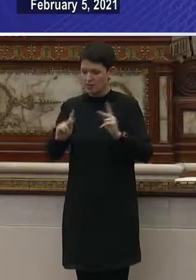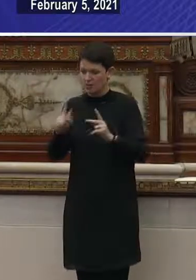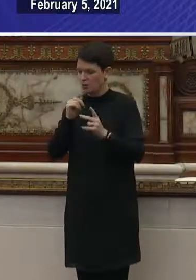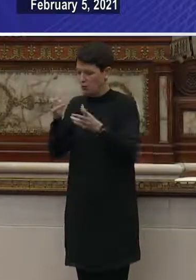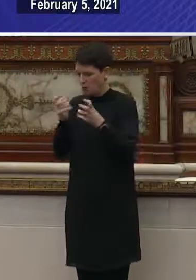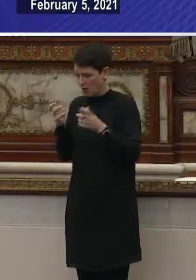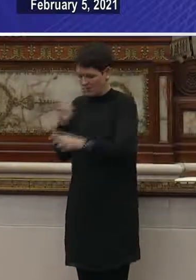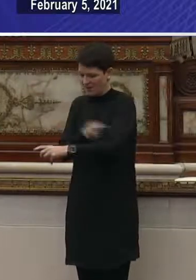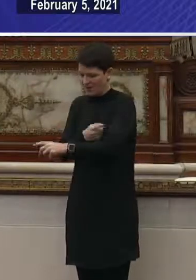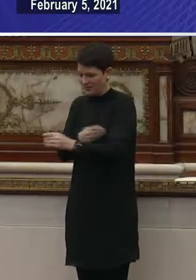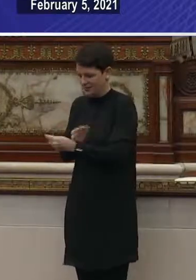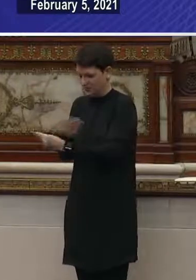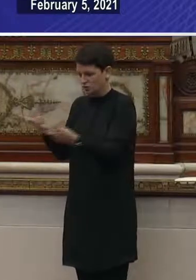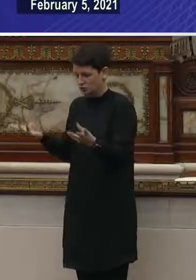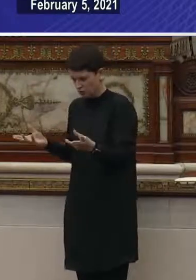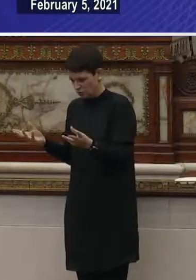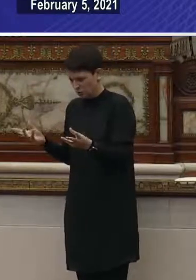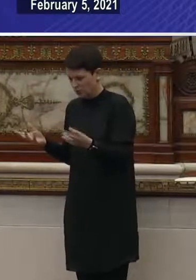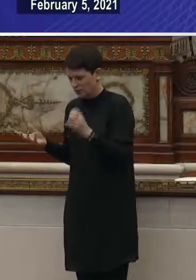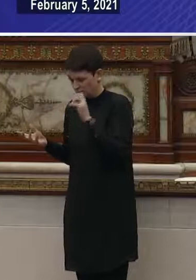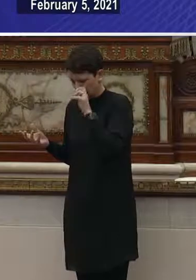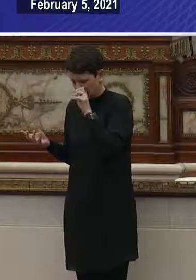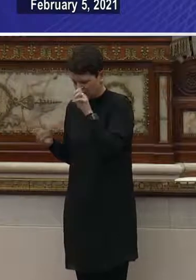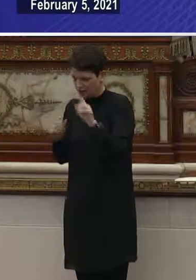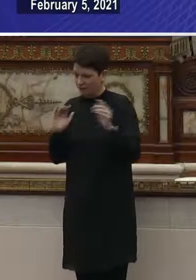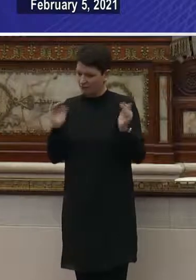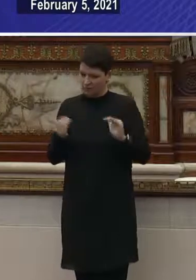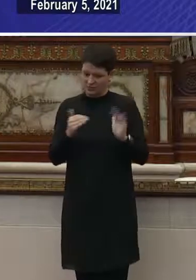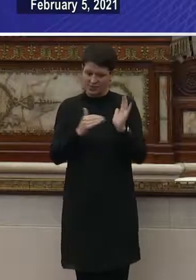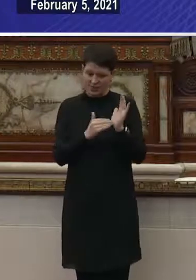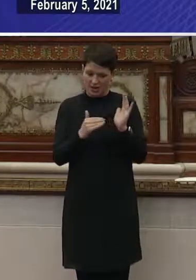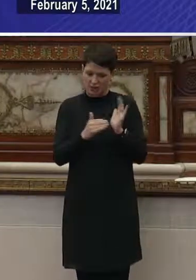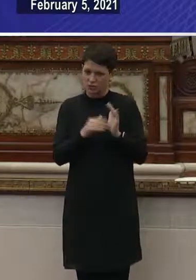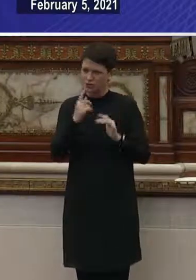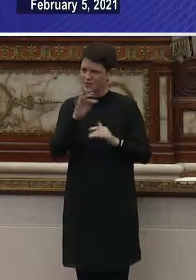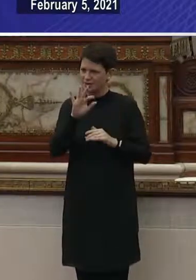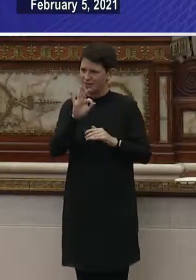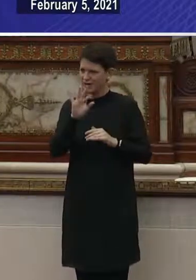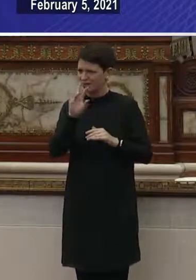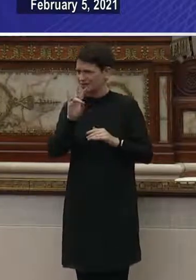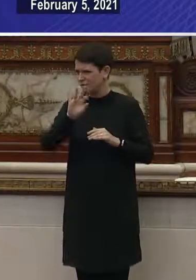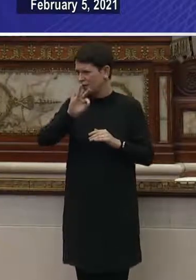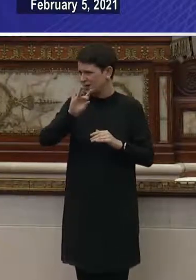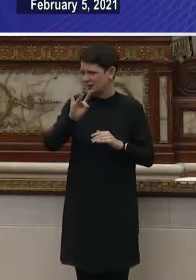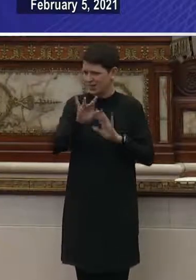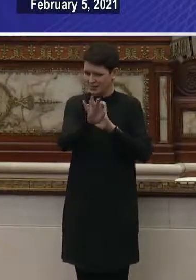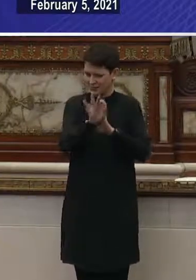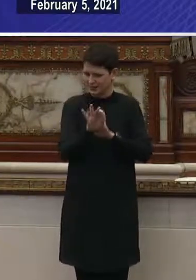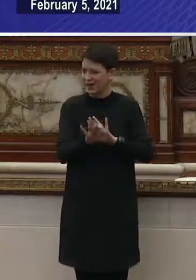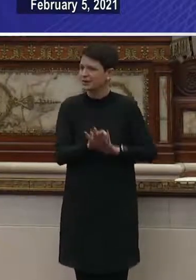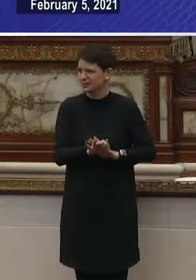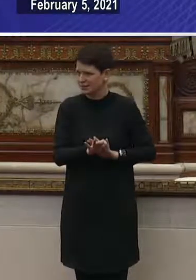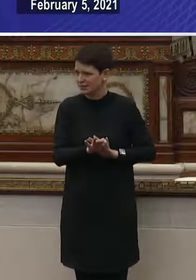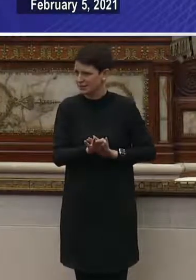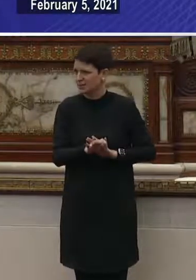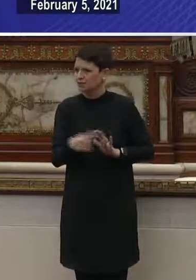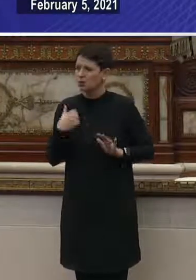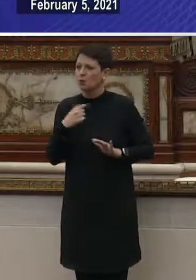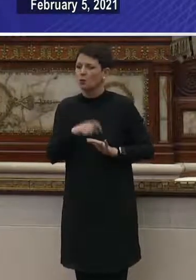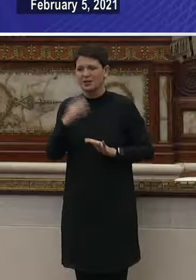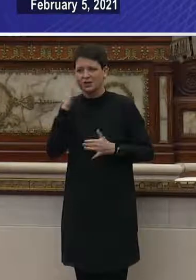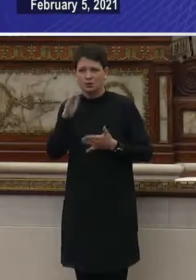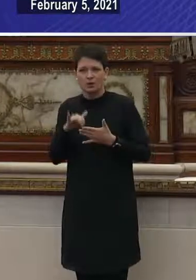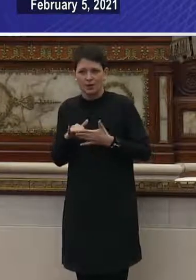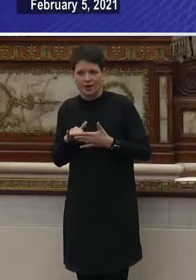do vaccine distribution versus those, Doc, did you say 97 or 98 who were selected? Like we need to know